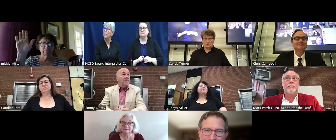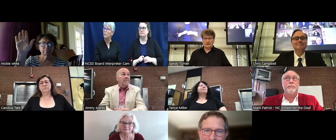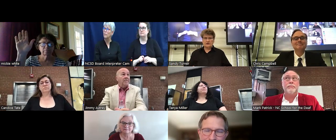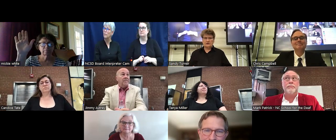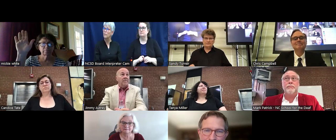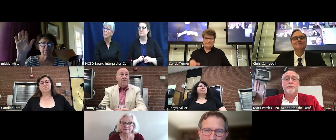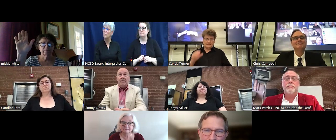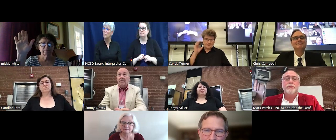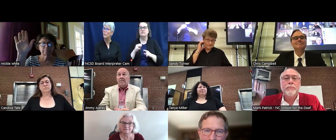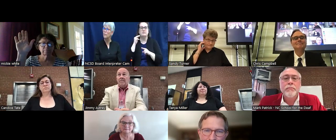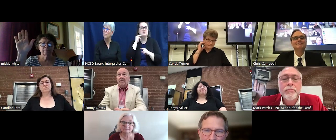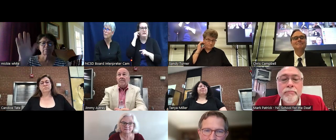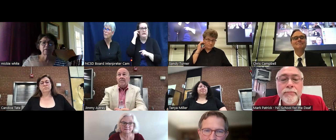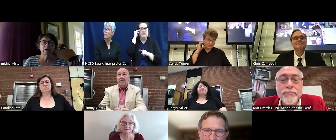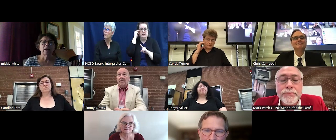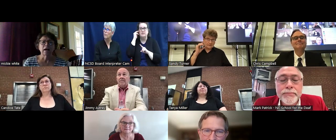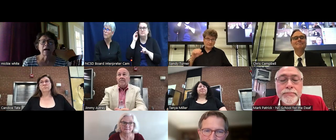Mickey?